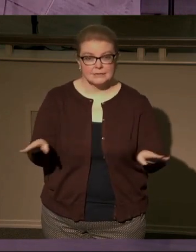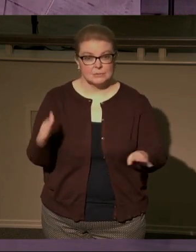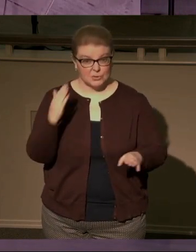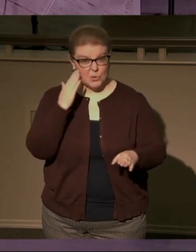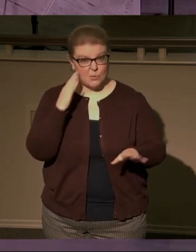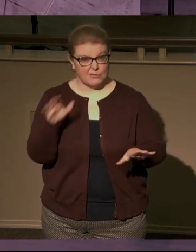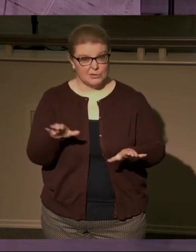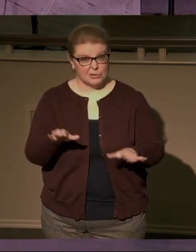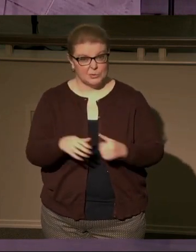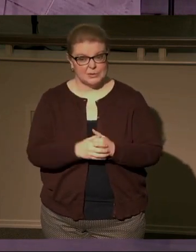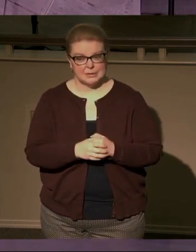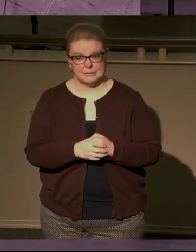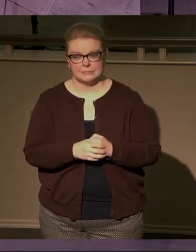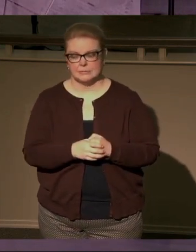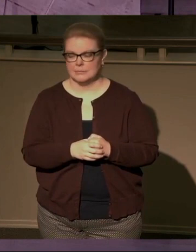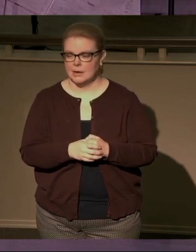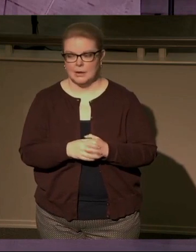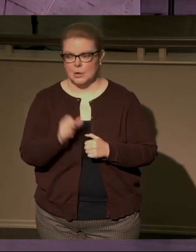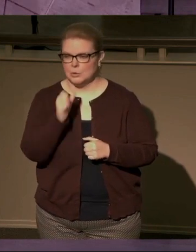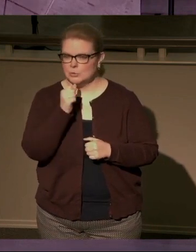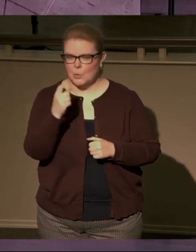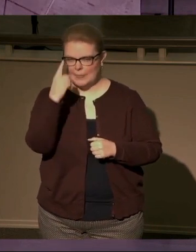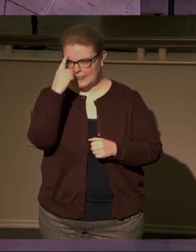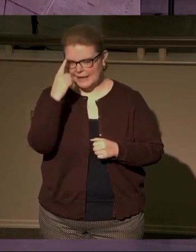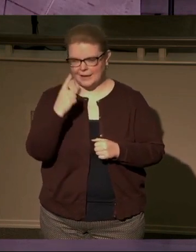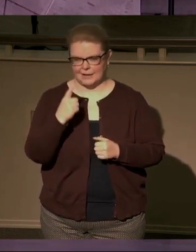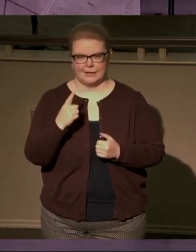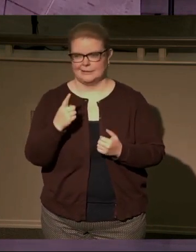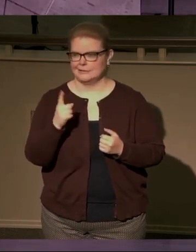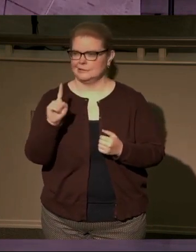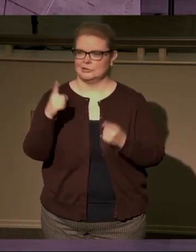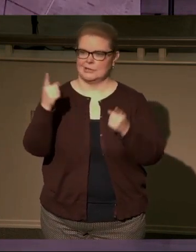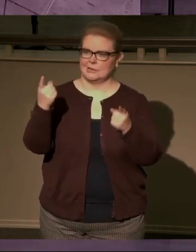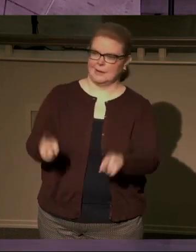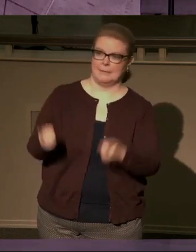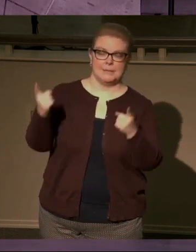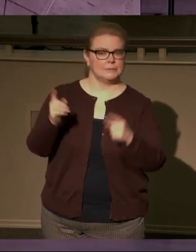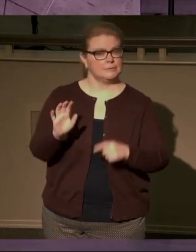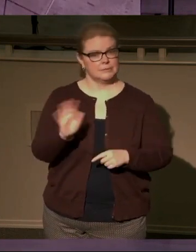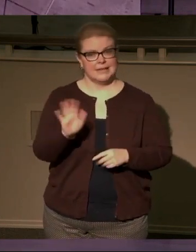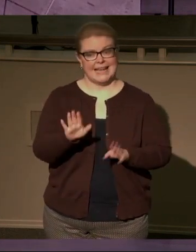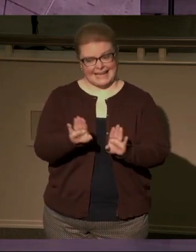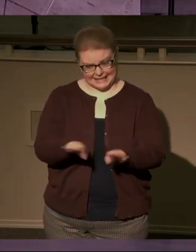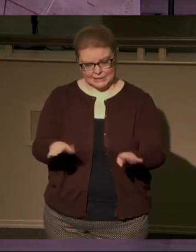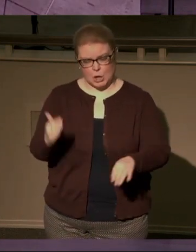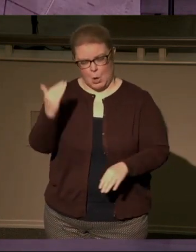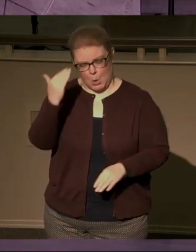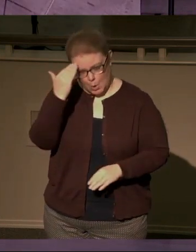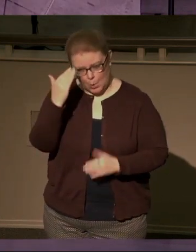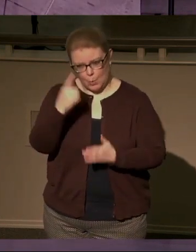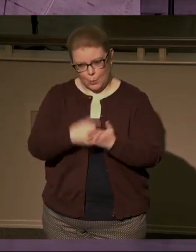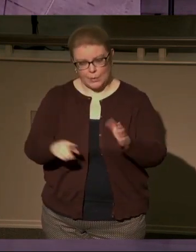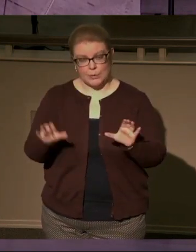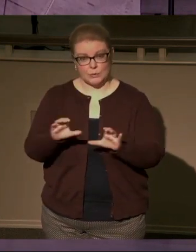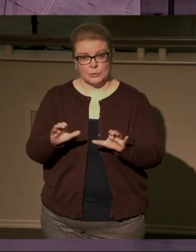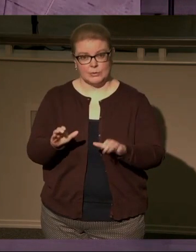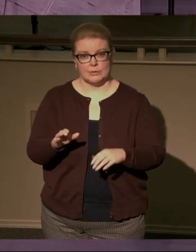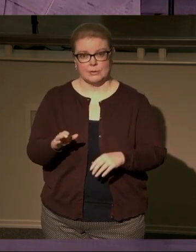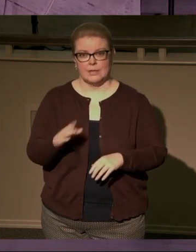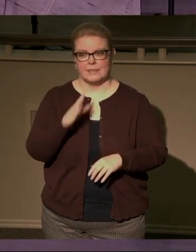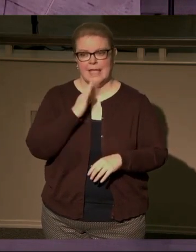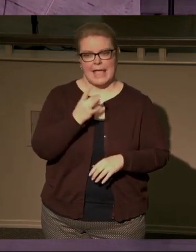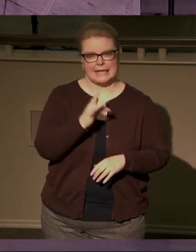doing? Listen, don't think this is random. They know what they're doing. You're like, that